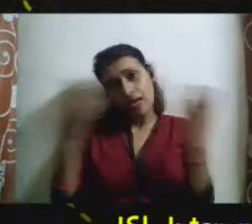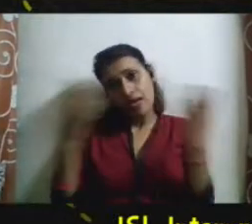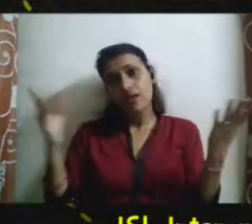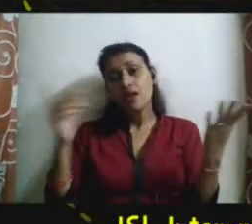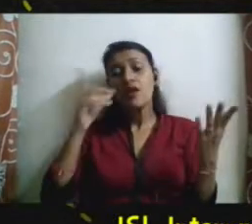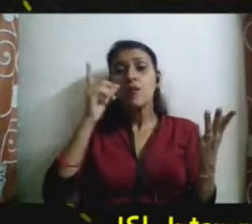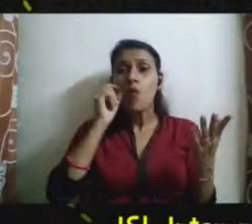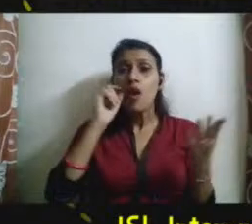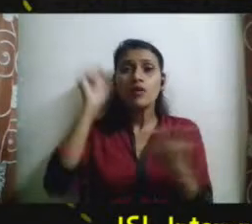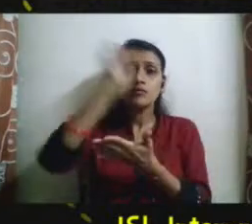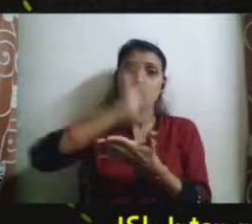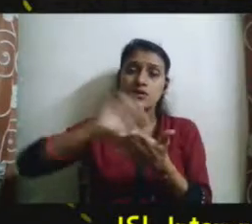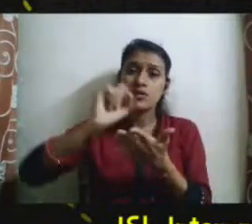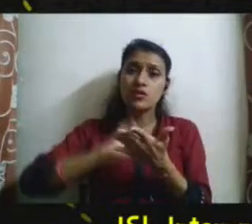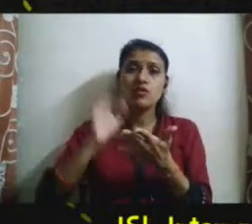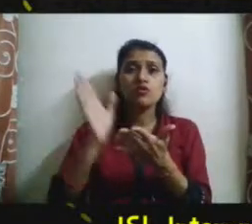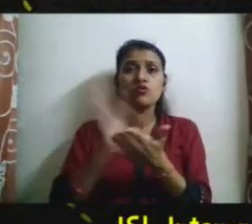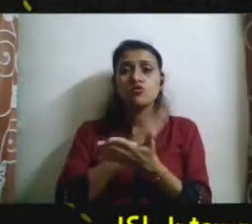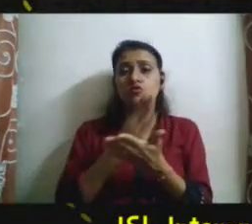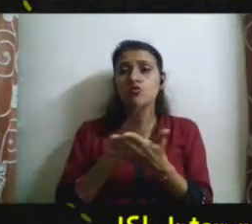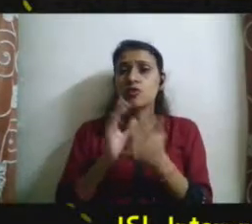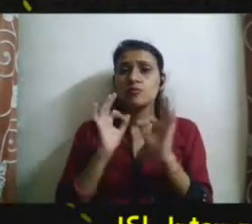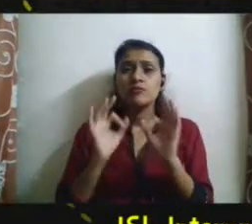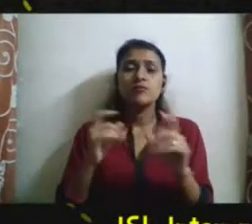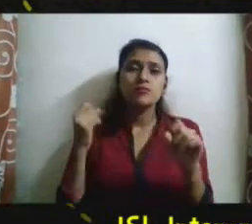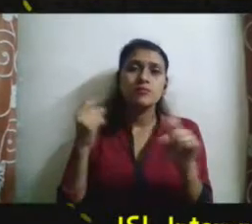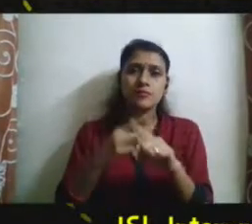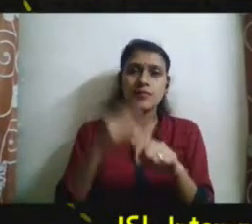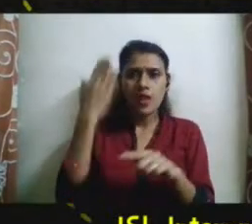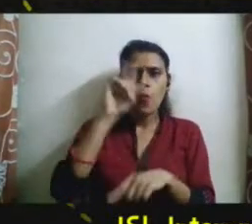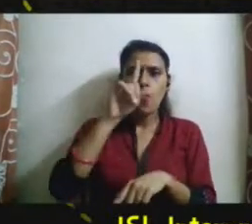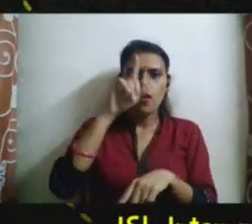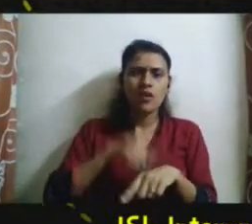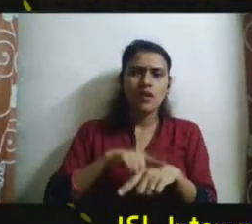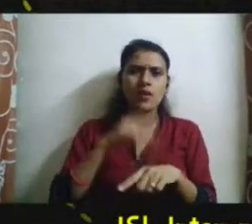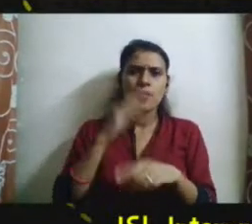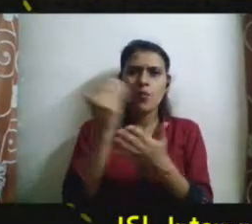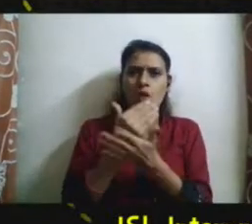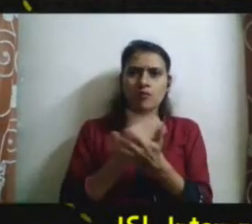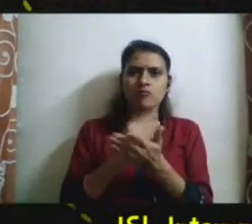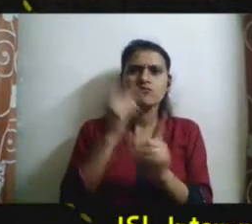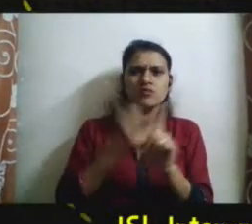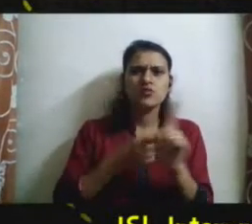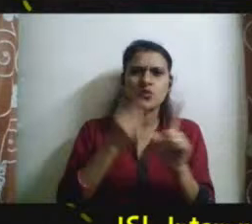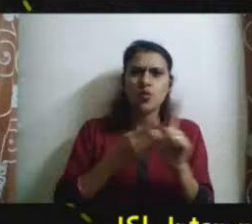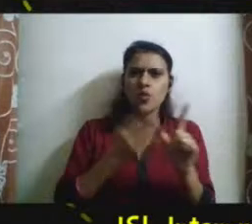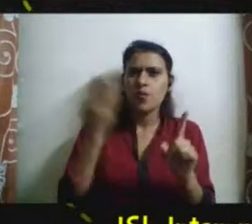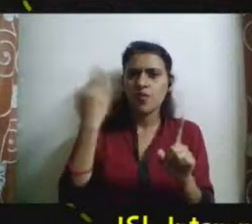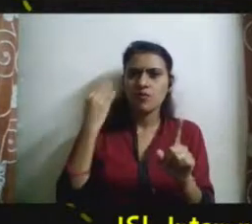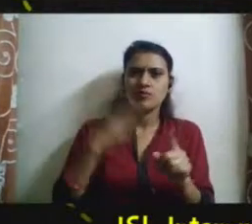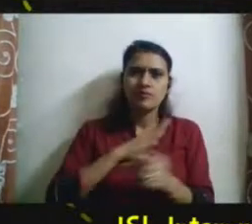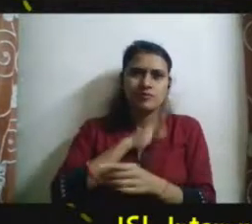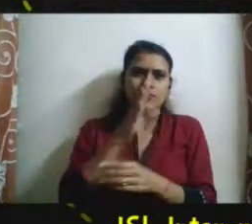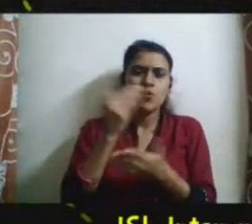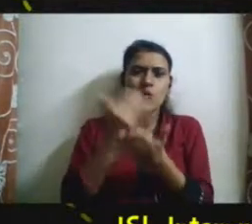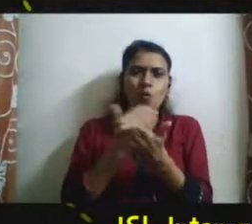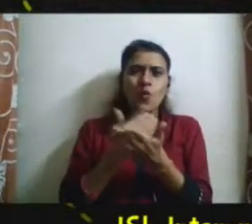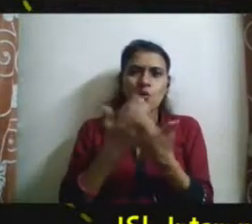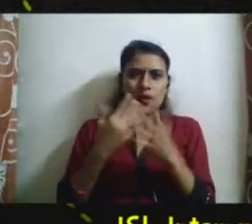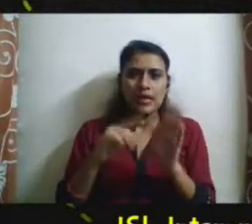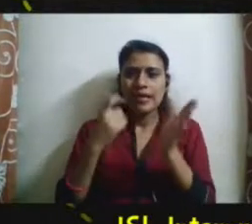I remember that for a concert that I did some years ago, there is the form called